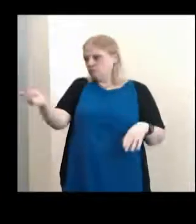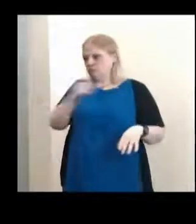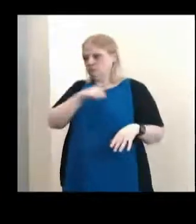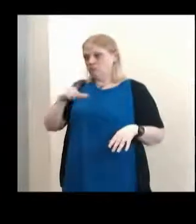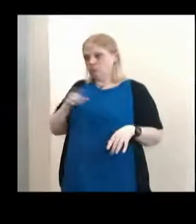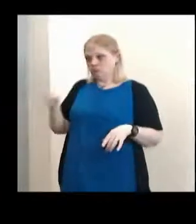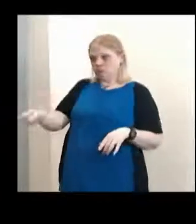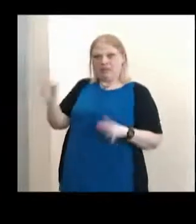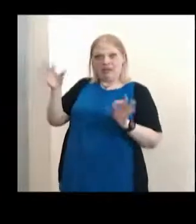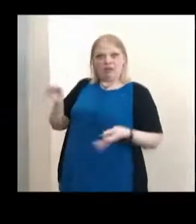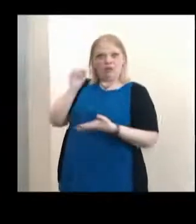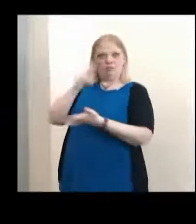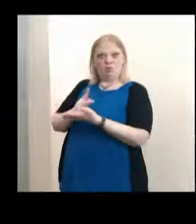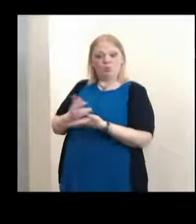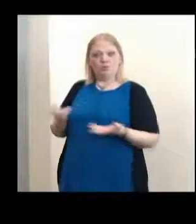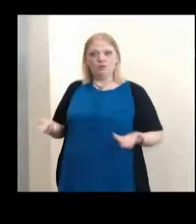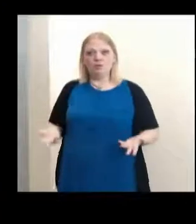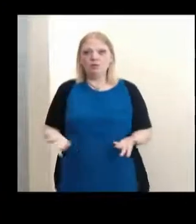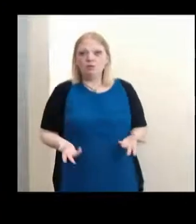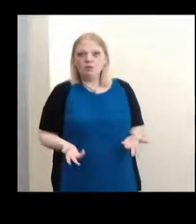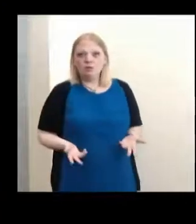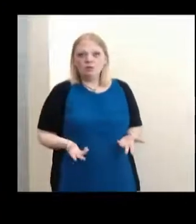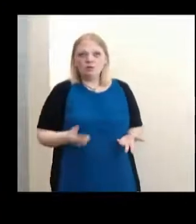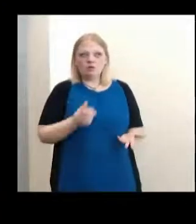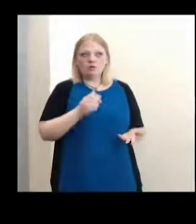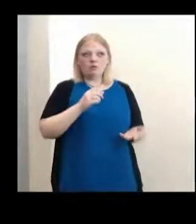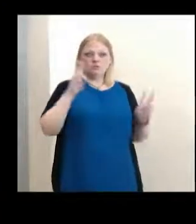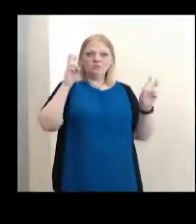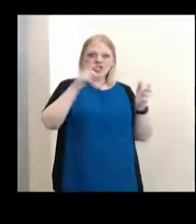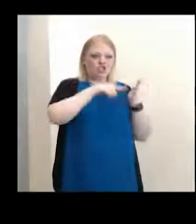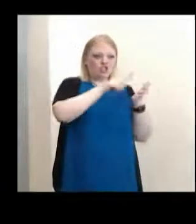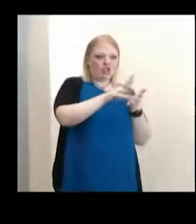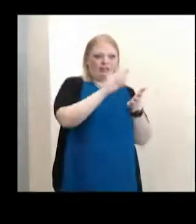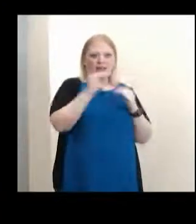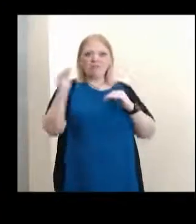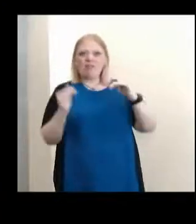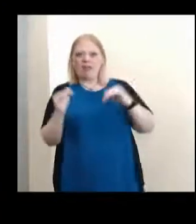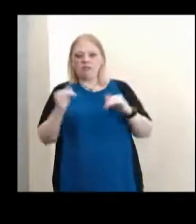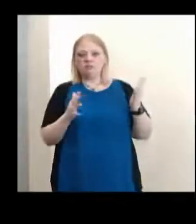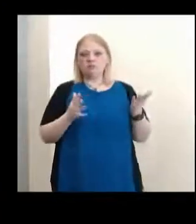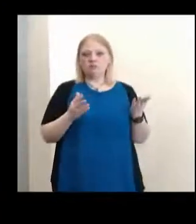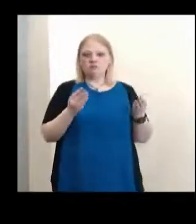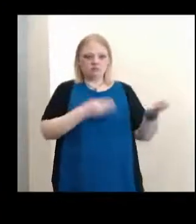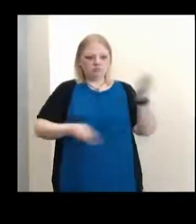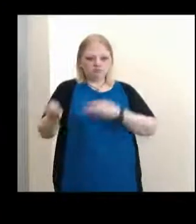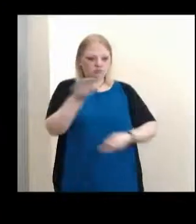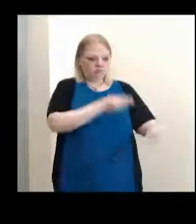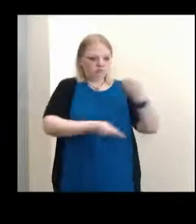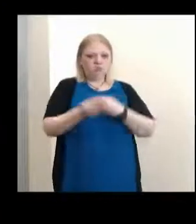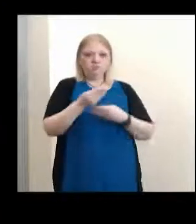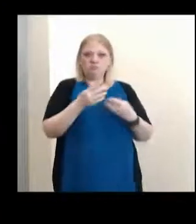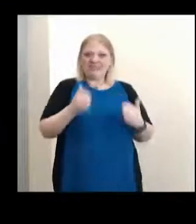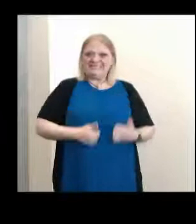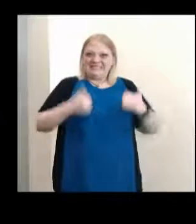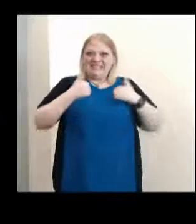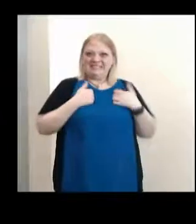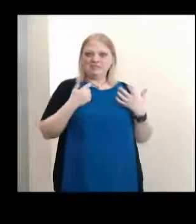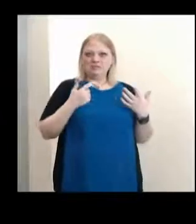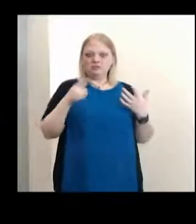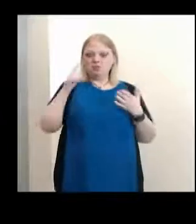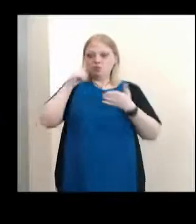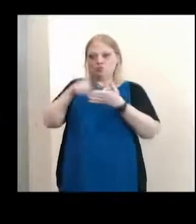approval. So it's not like we don't have checks and balances. The checks and balances exist. The check of the